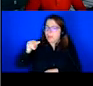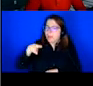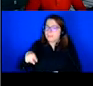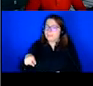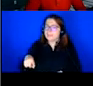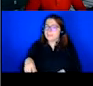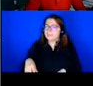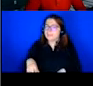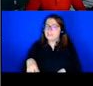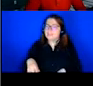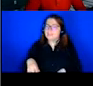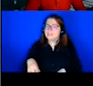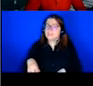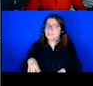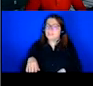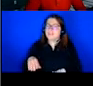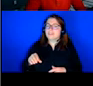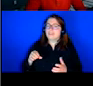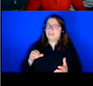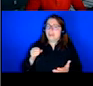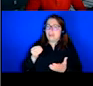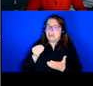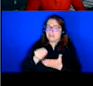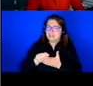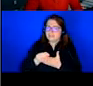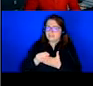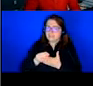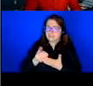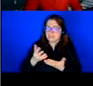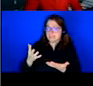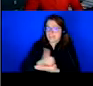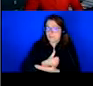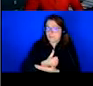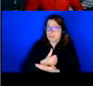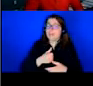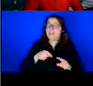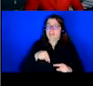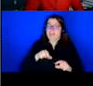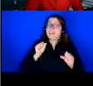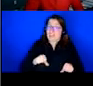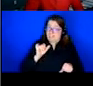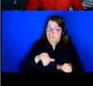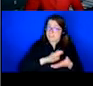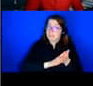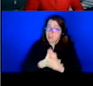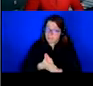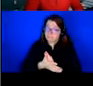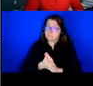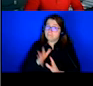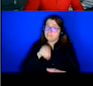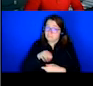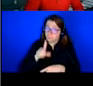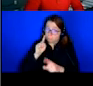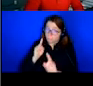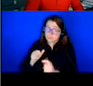have your salary as a short-term, long-term goal, sort of like what you're hoping to make, and how does that work? You know, how would you go about doing